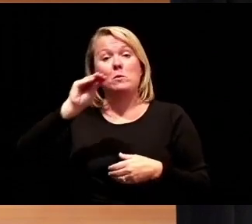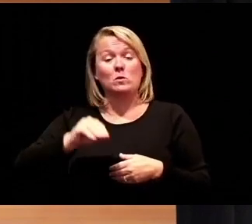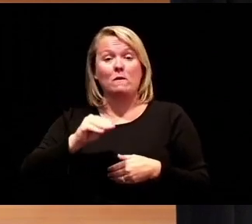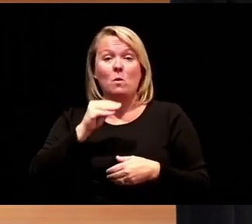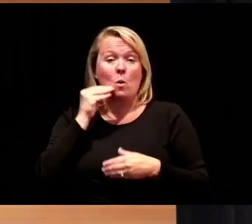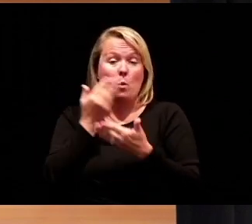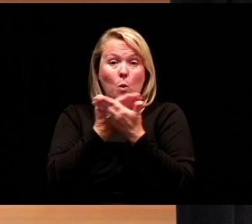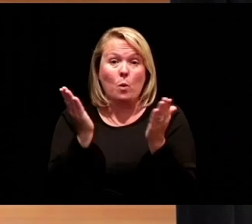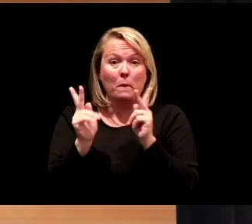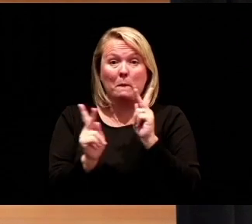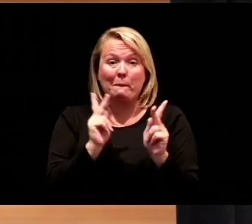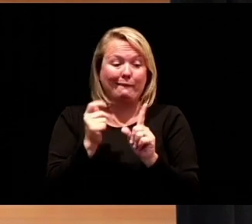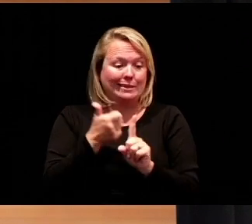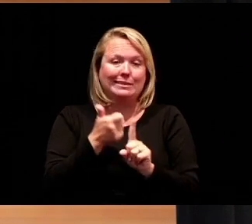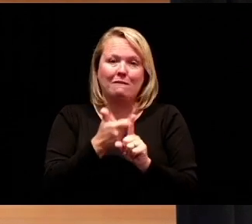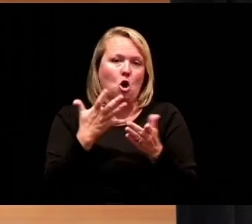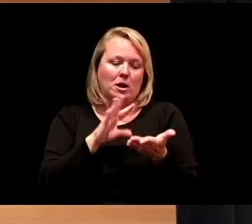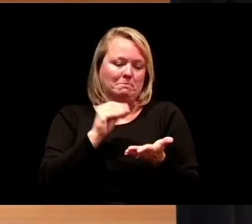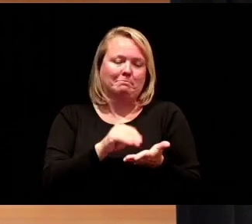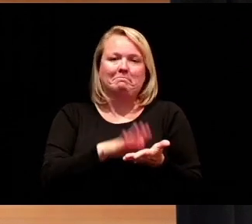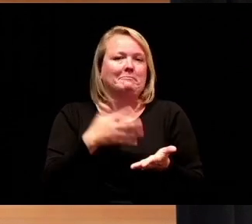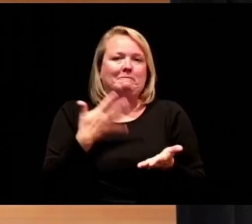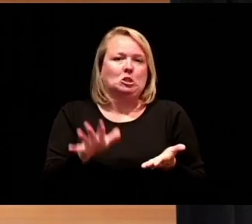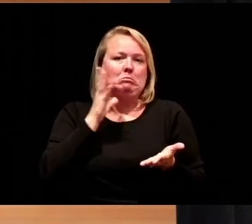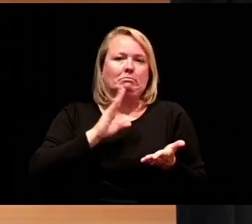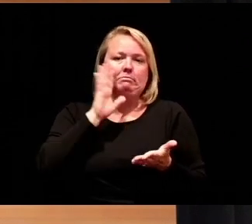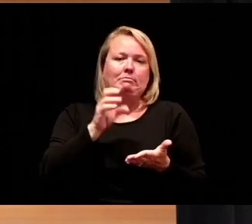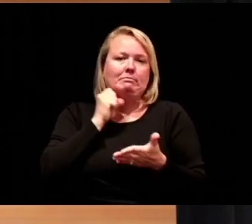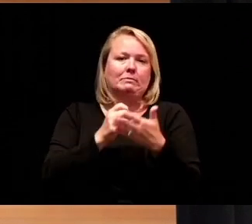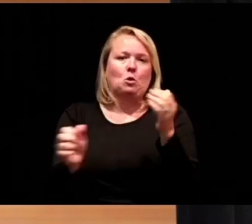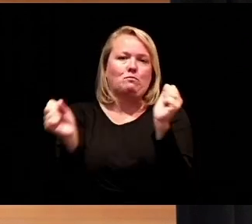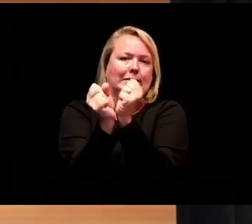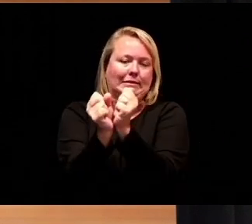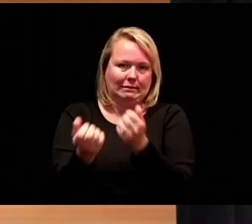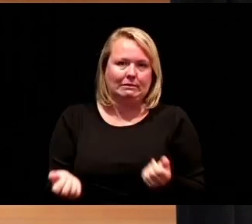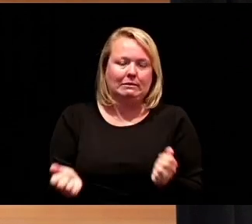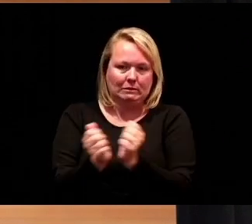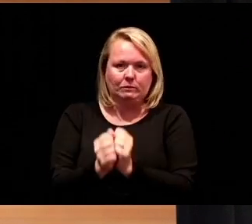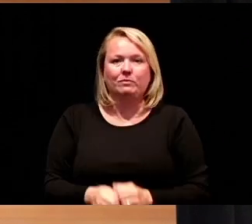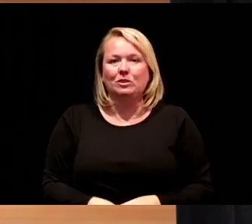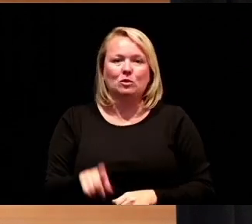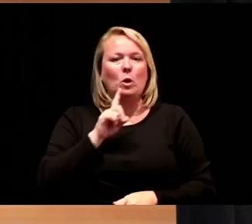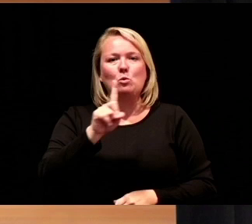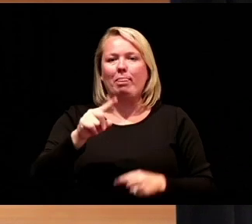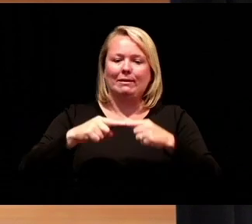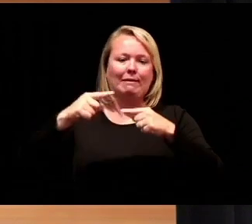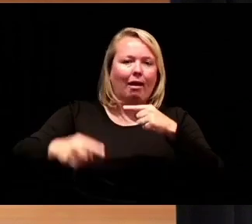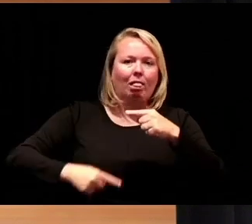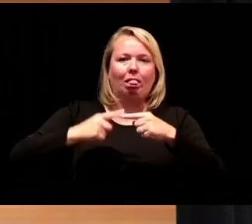1,300%, that's 13-fold growth in homeless population over 50 states. And not